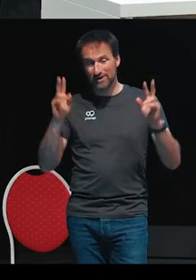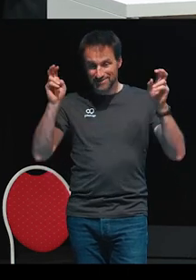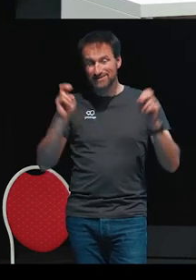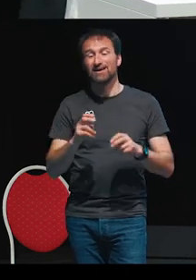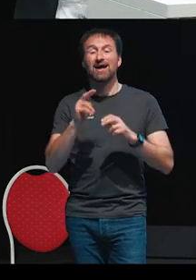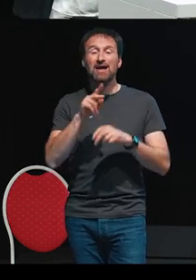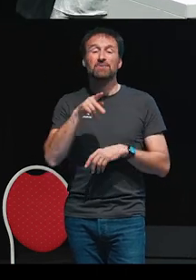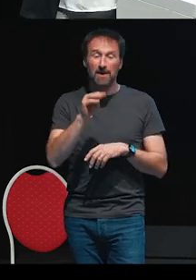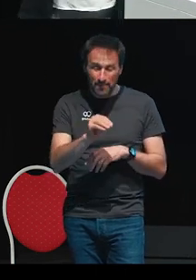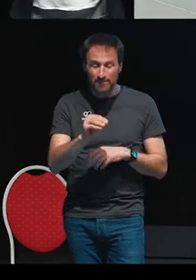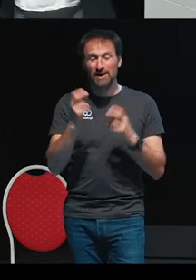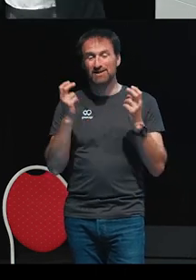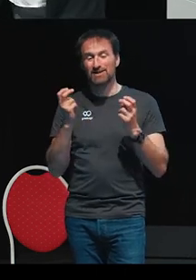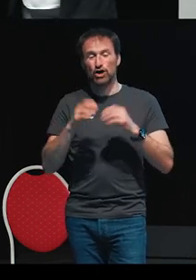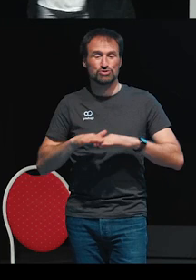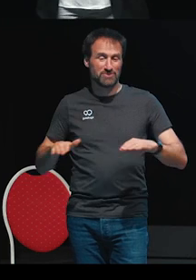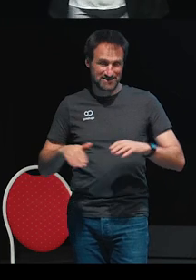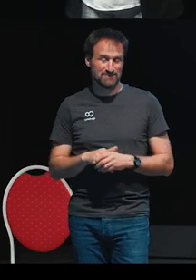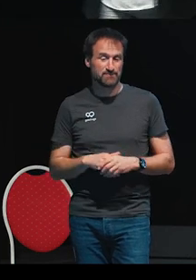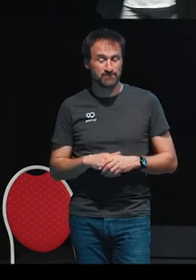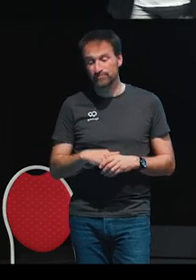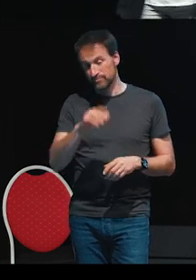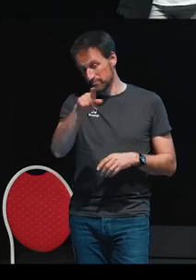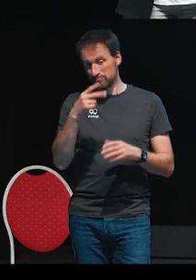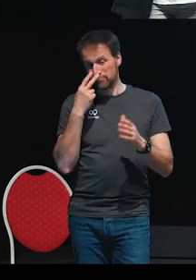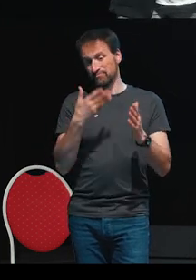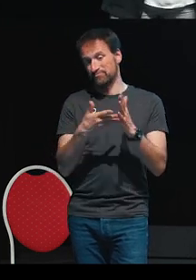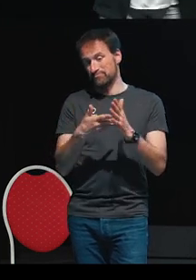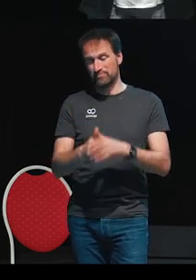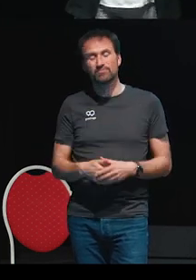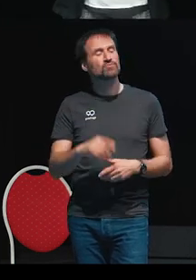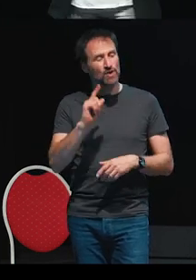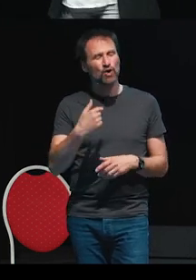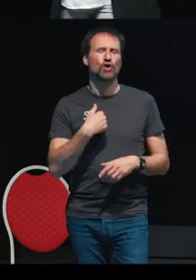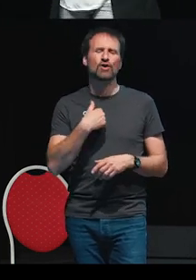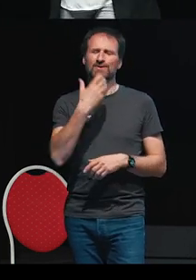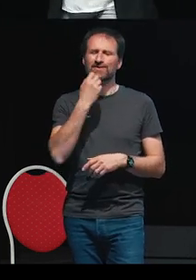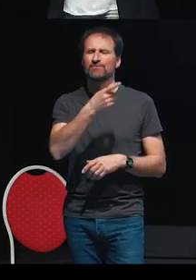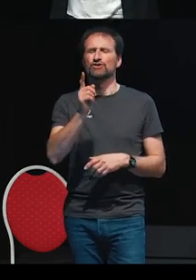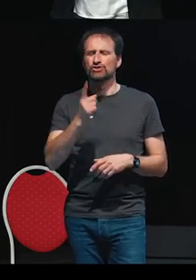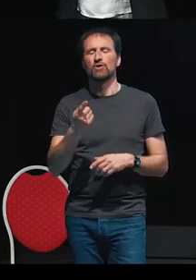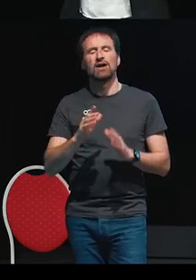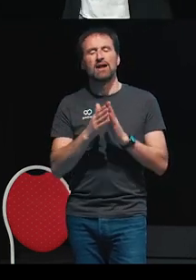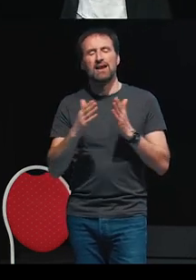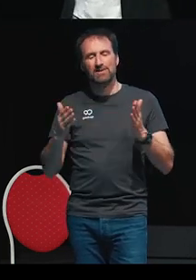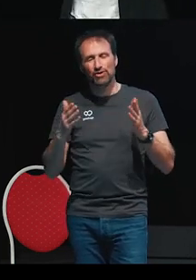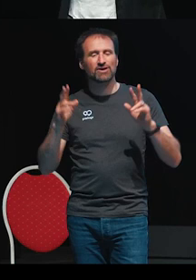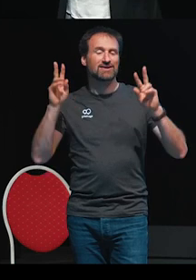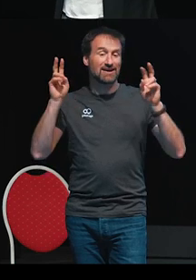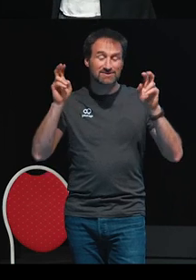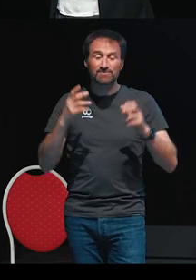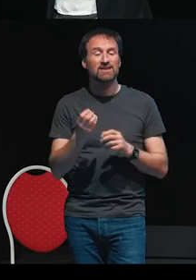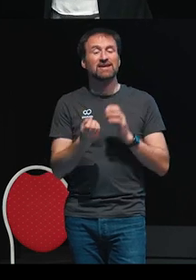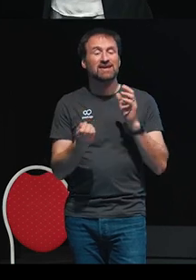Check it out. And I want you to, you know, check out the library called EventStore.